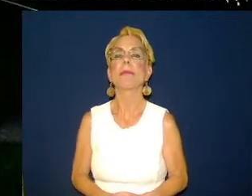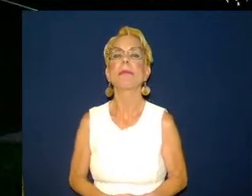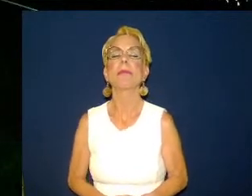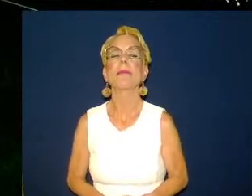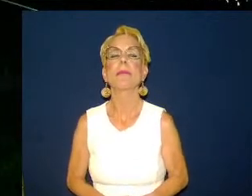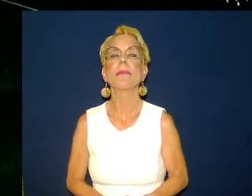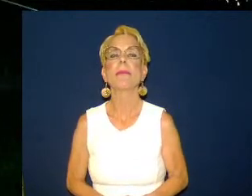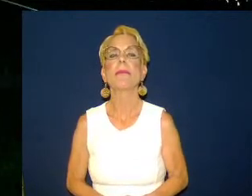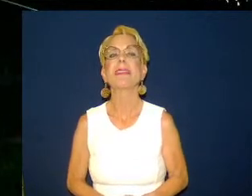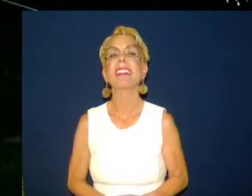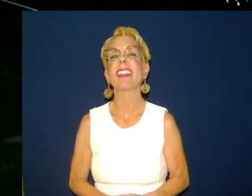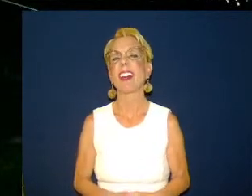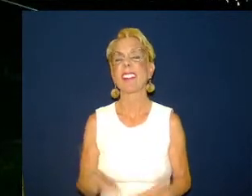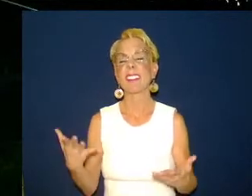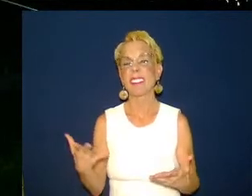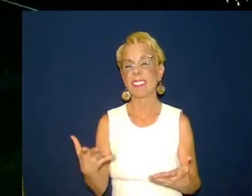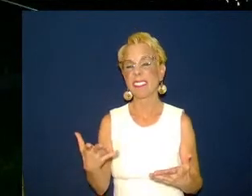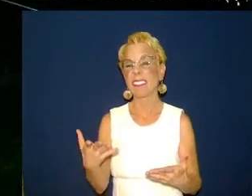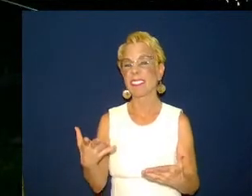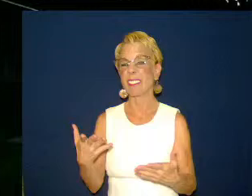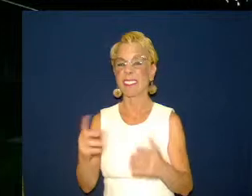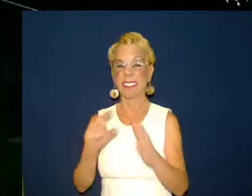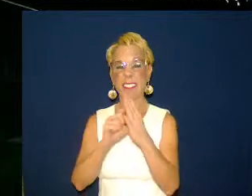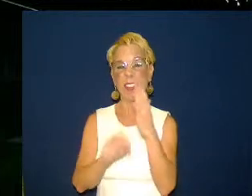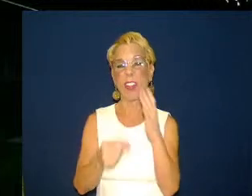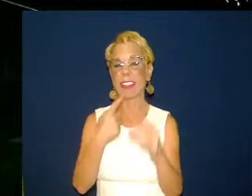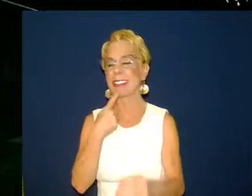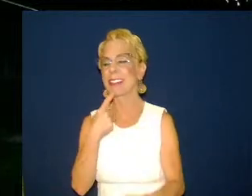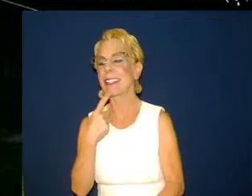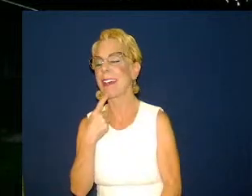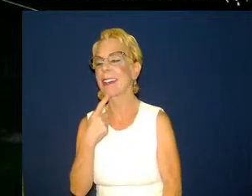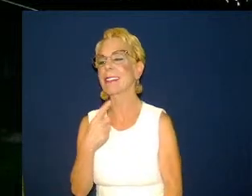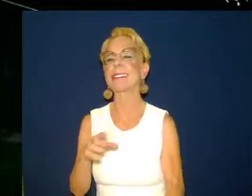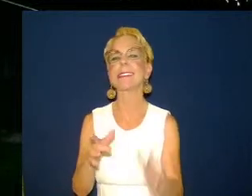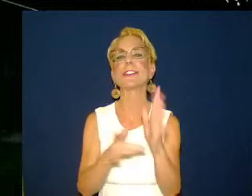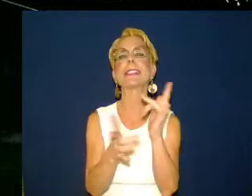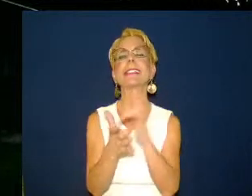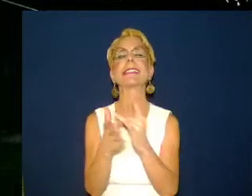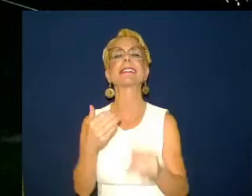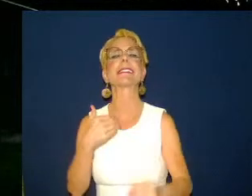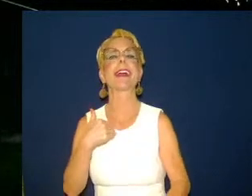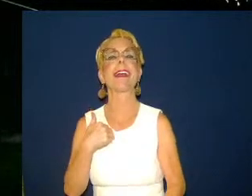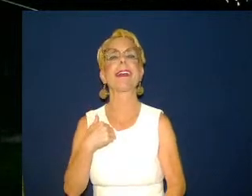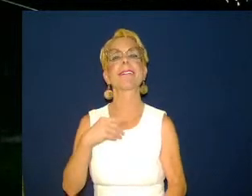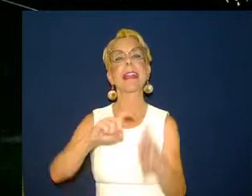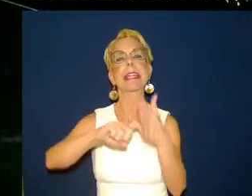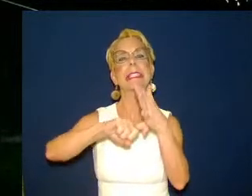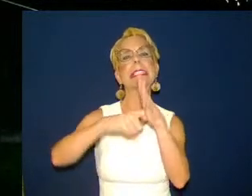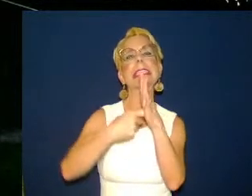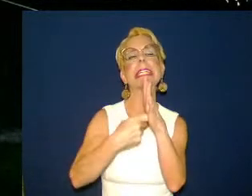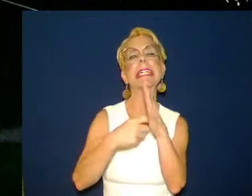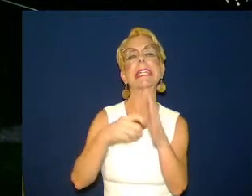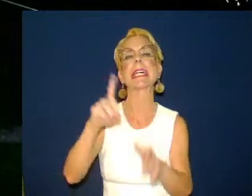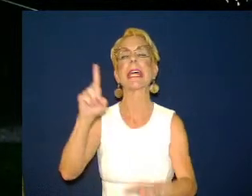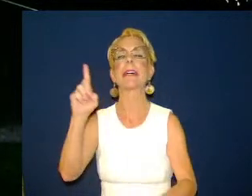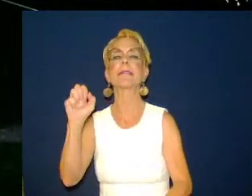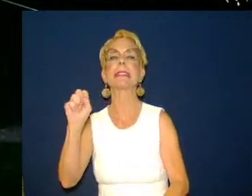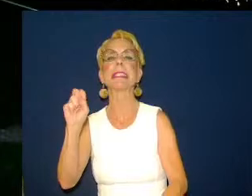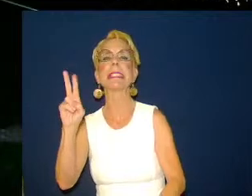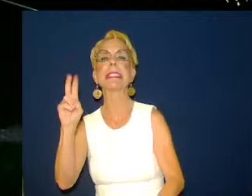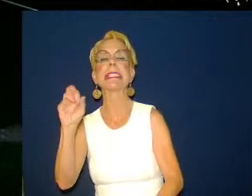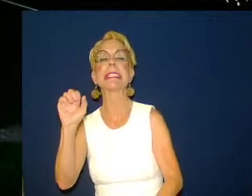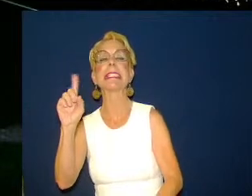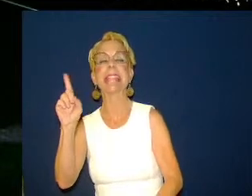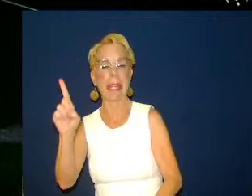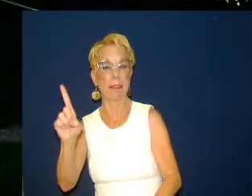the key of David. And the key of David that Jesus possesses is a symbol of his authority in that he opens doors